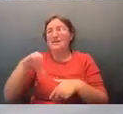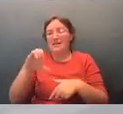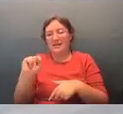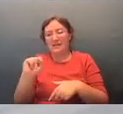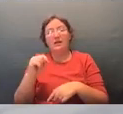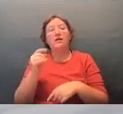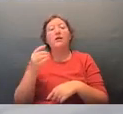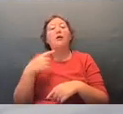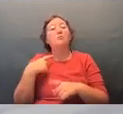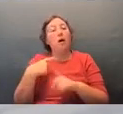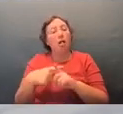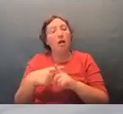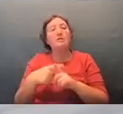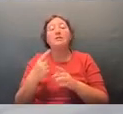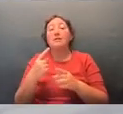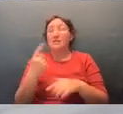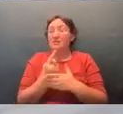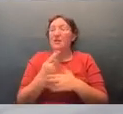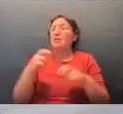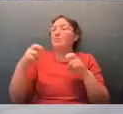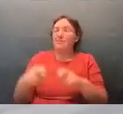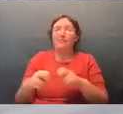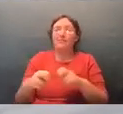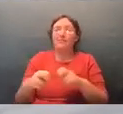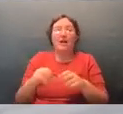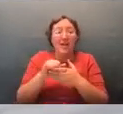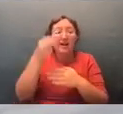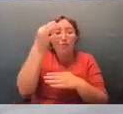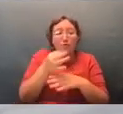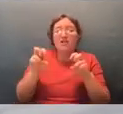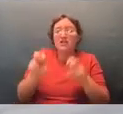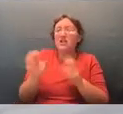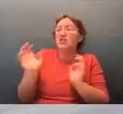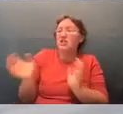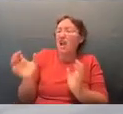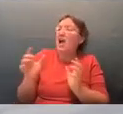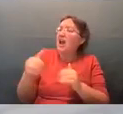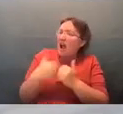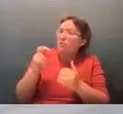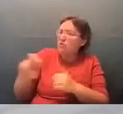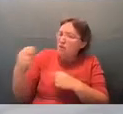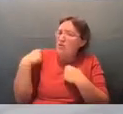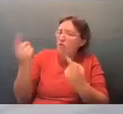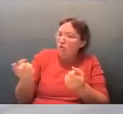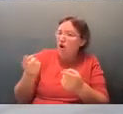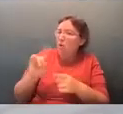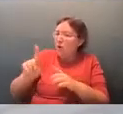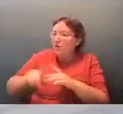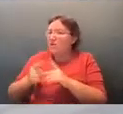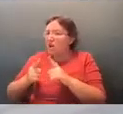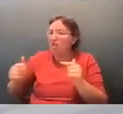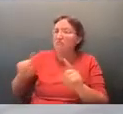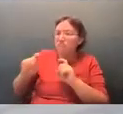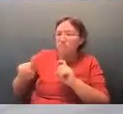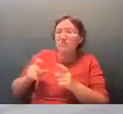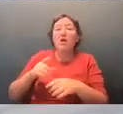there's been a few times I've sat with people on that little bench right there and talked to them how their hike's going. A couple places that I enjoy